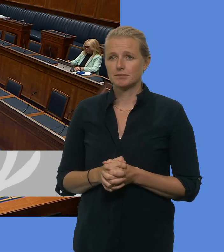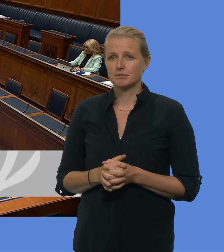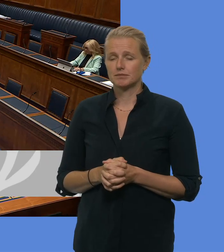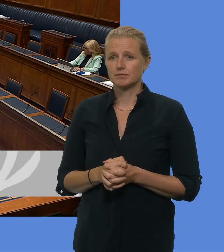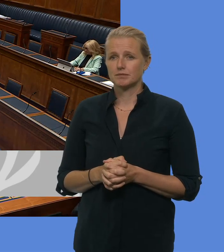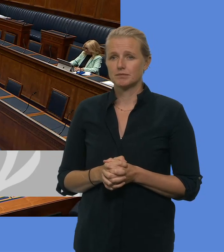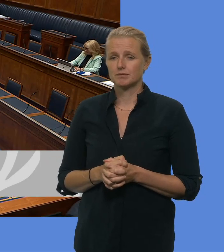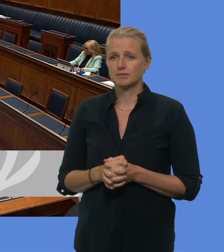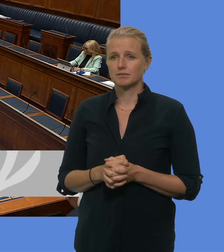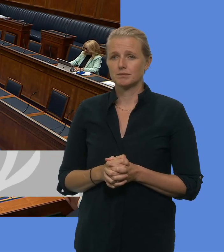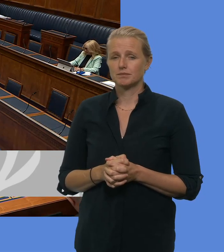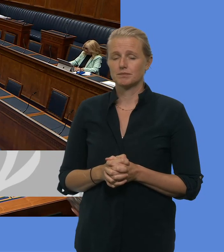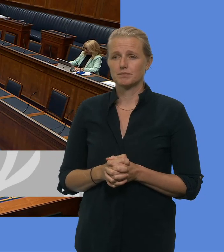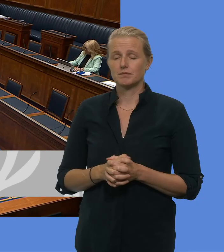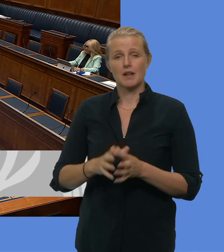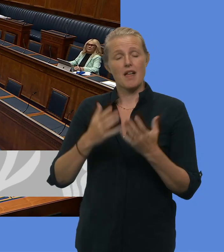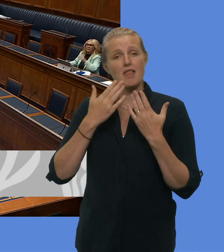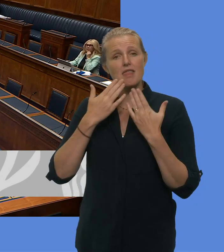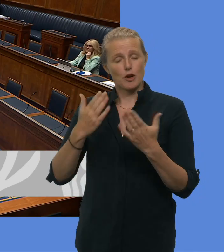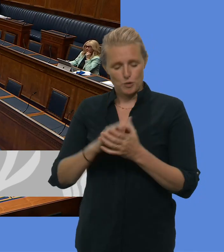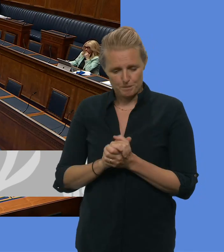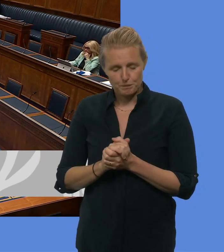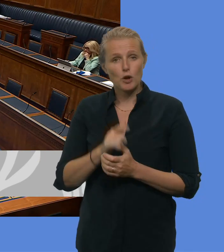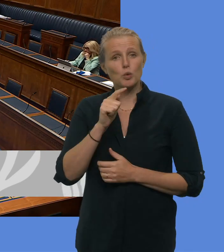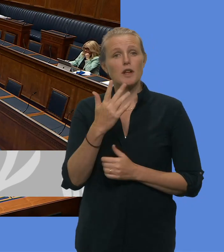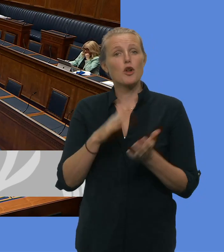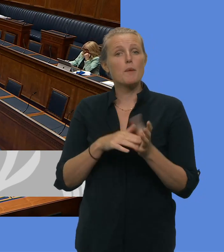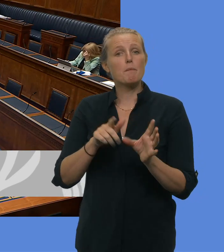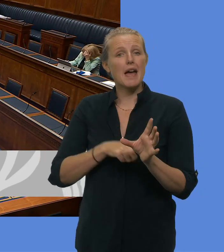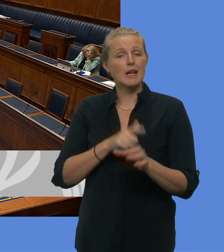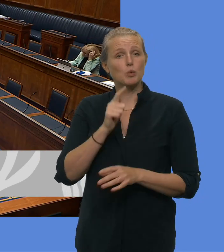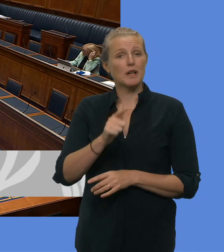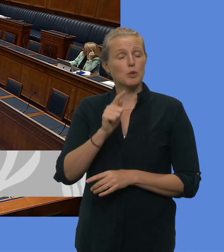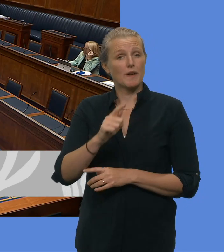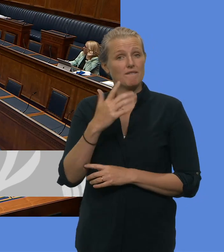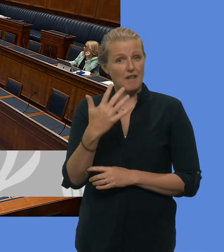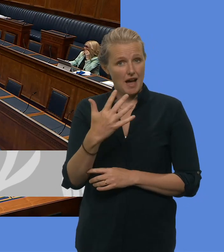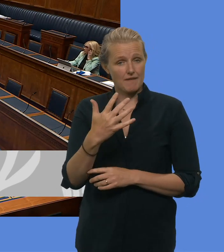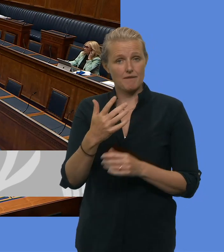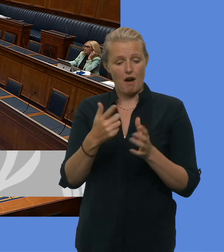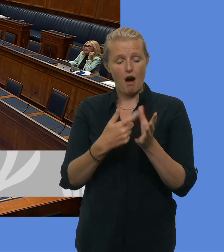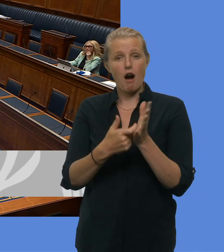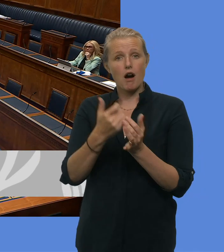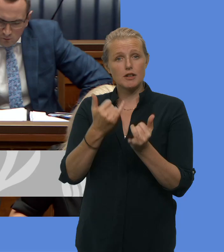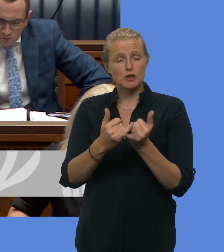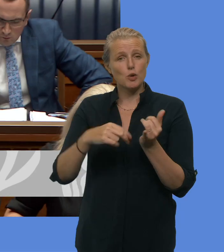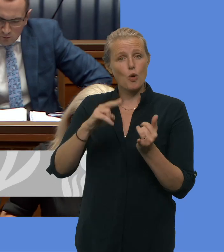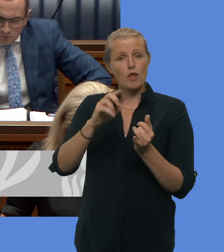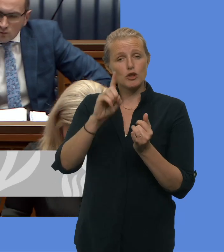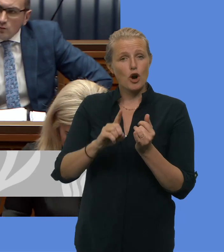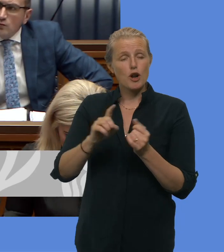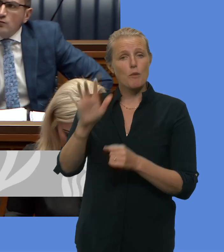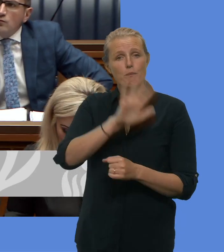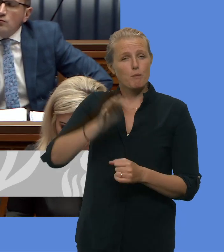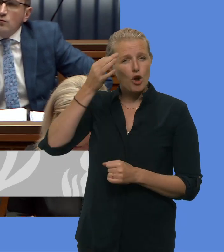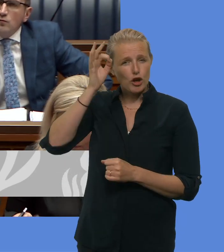Speaker. Minister. Thank you, Mr. Speaker. On the 23rd of May 2025, Ards and North Down Borough Council accepted proposals